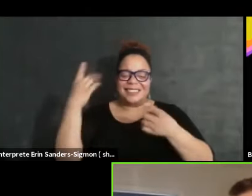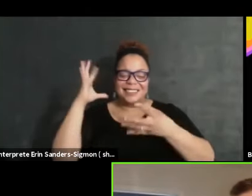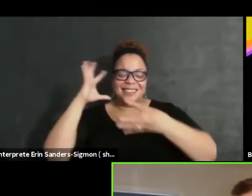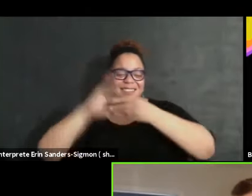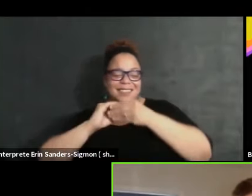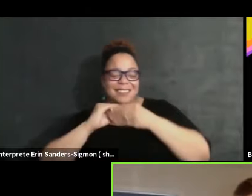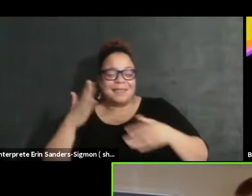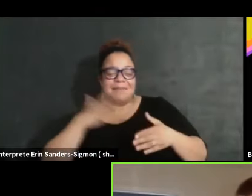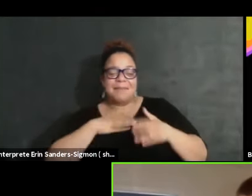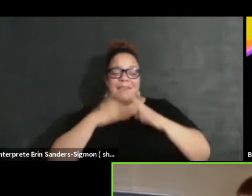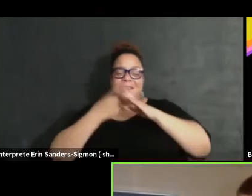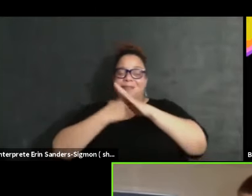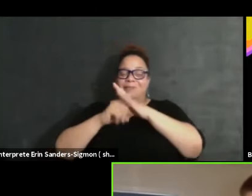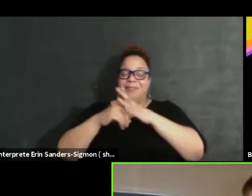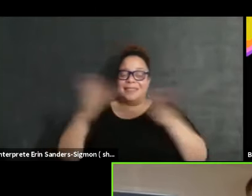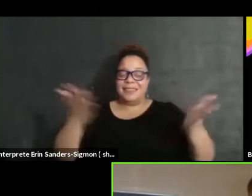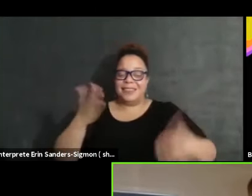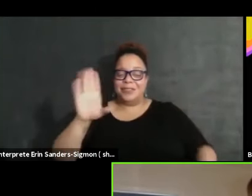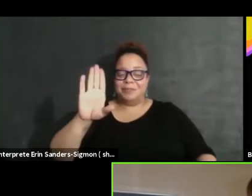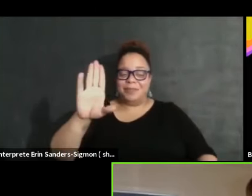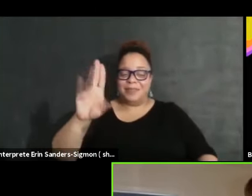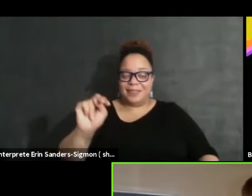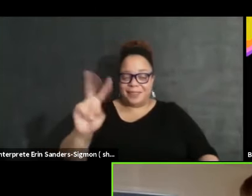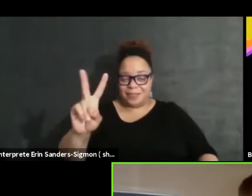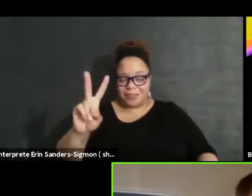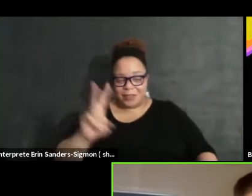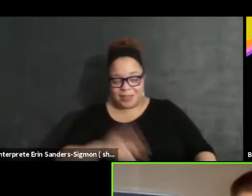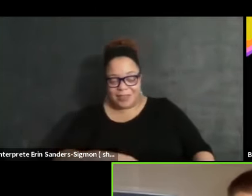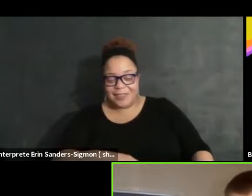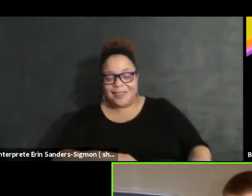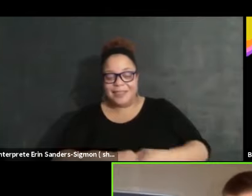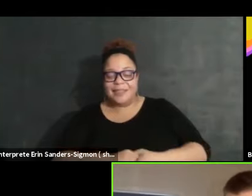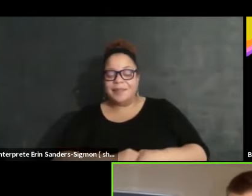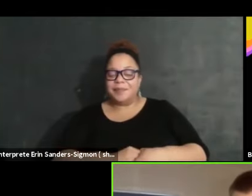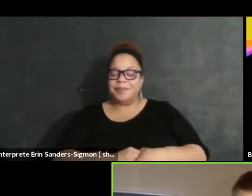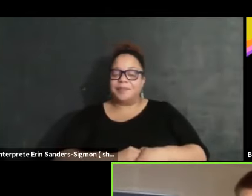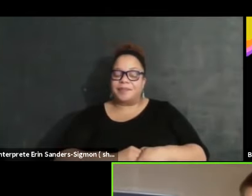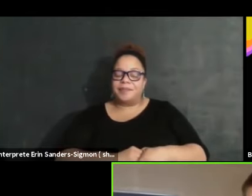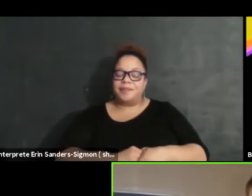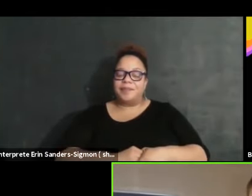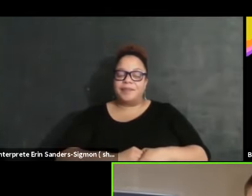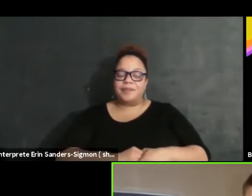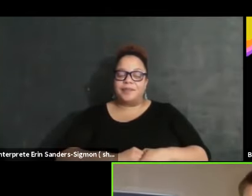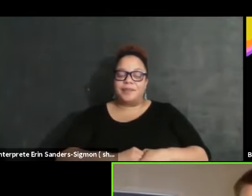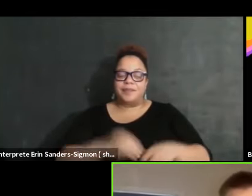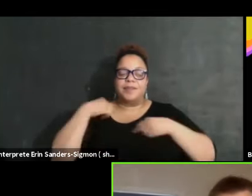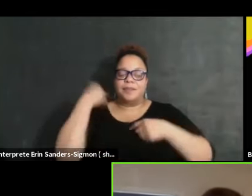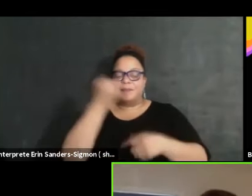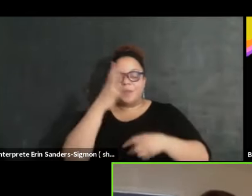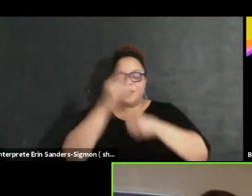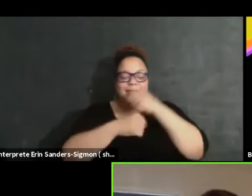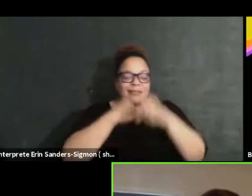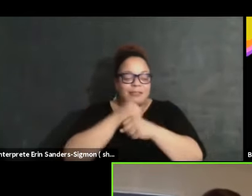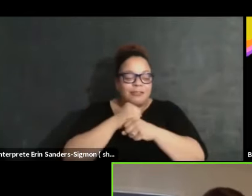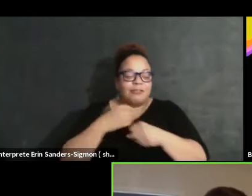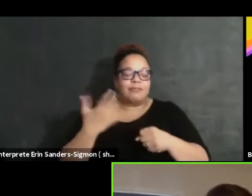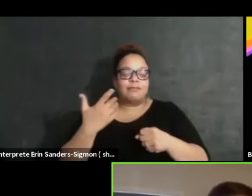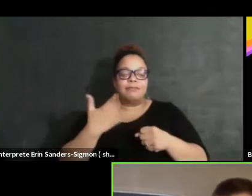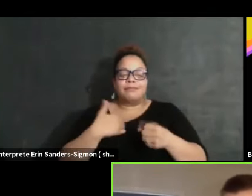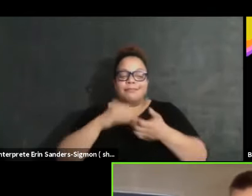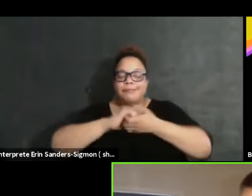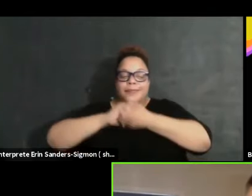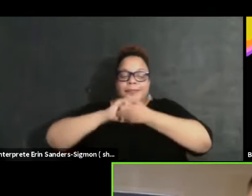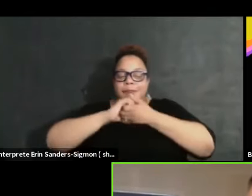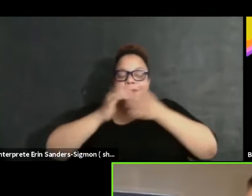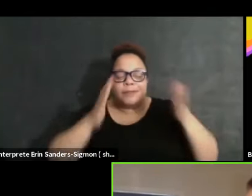Voices. Obviously, you know, in the last few years, me and my main collaborator, Davy Diggs, did this movie called Blindspotting that's just